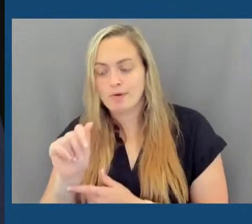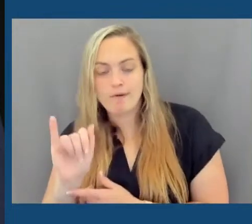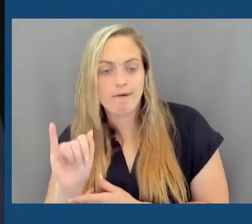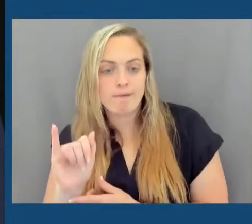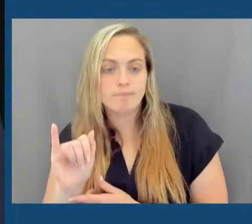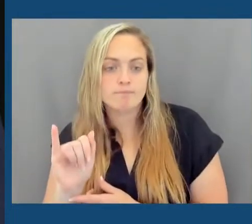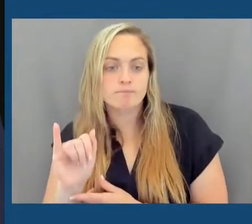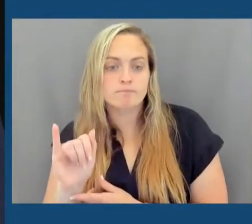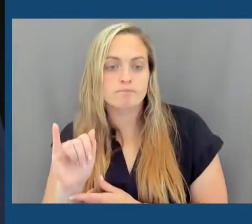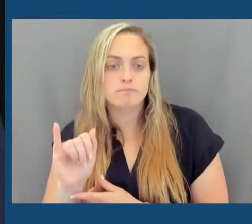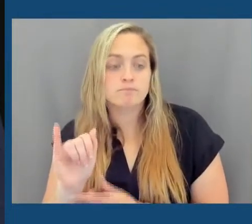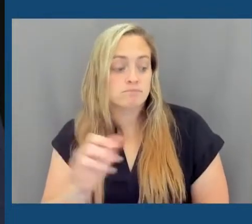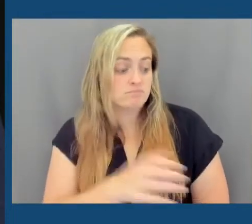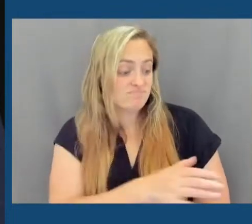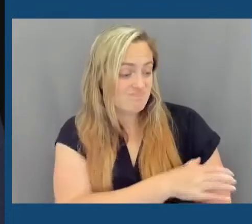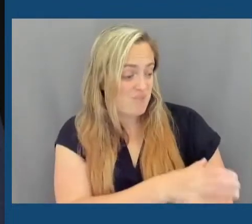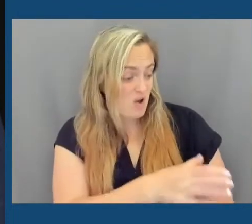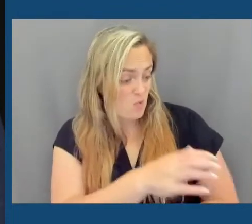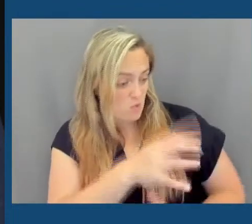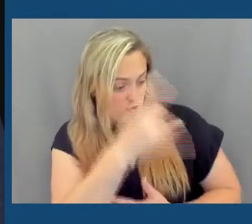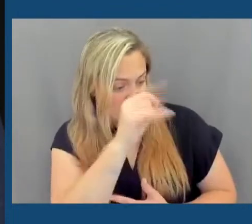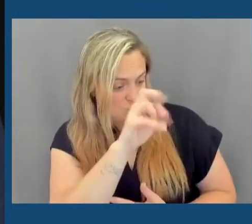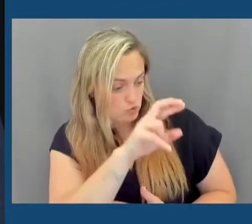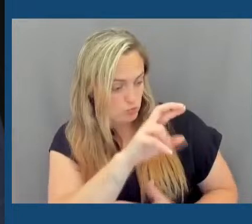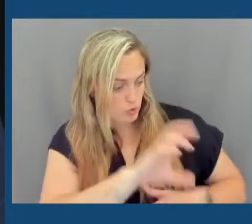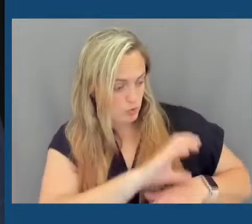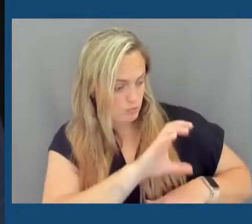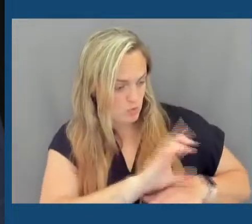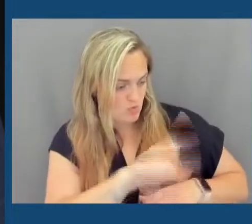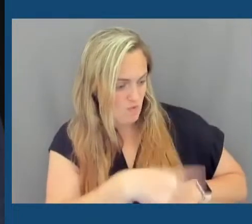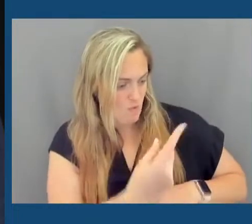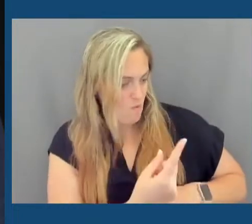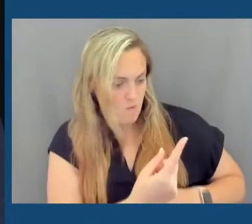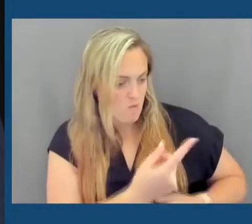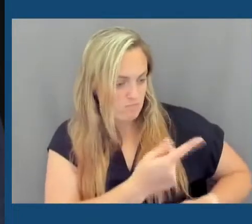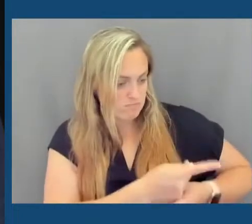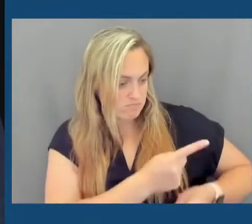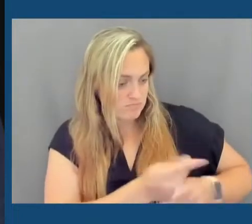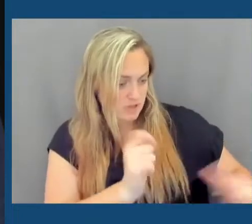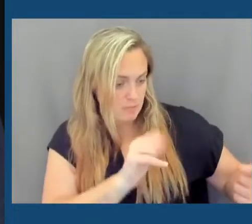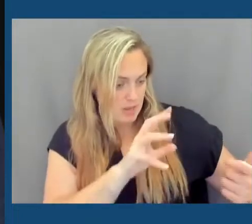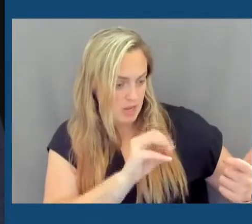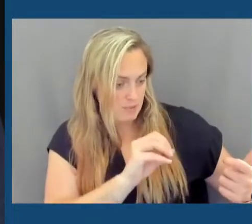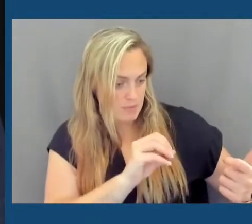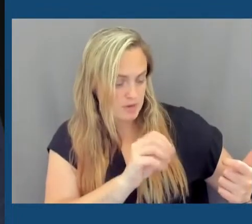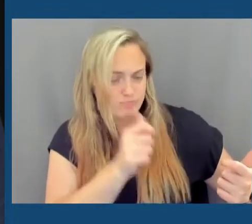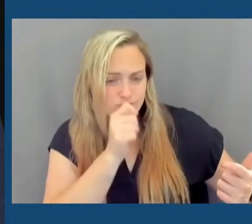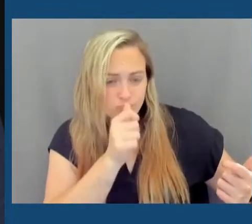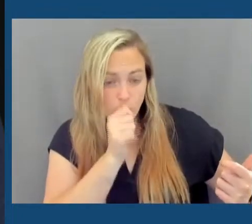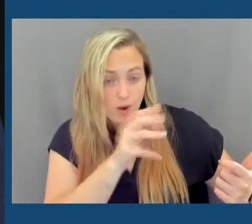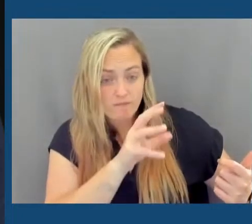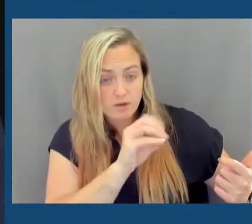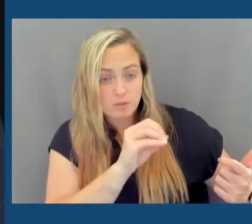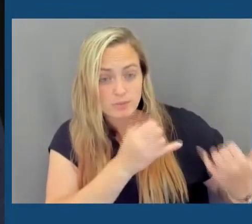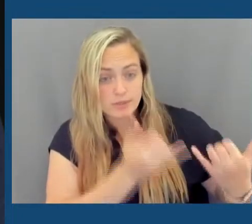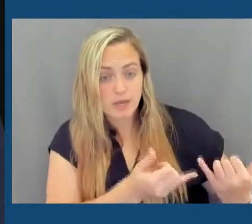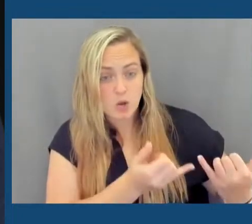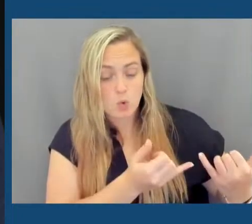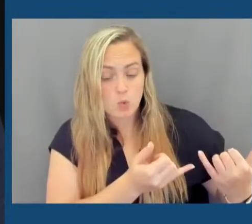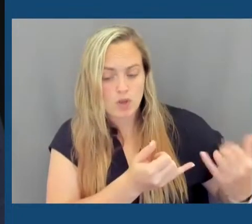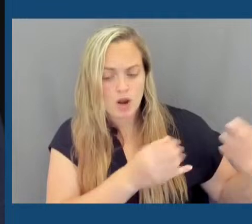put the power of supercomputers that right now are only in the hands of the biggest companies, privately held companies. We are bringing